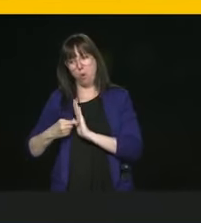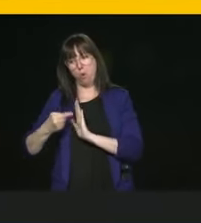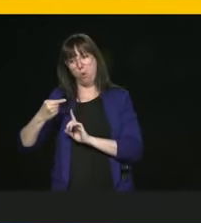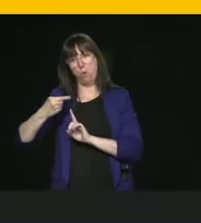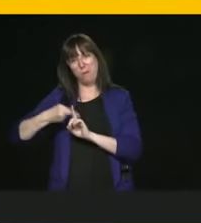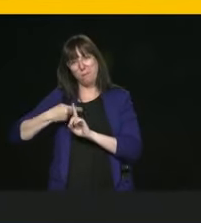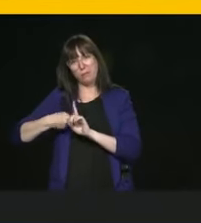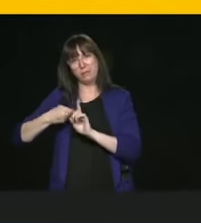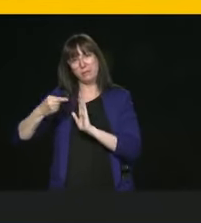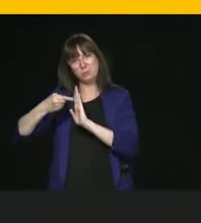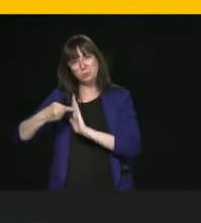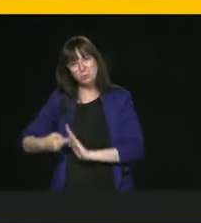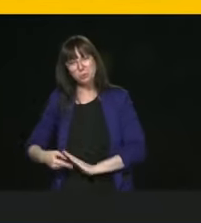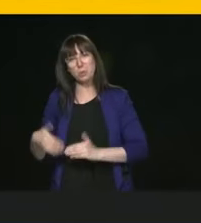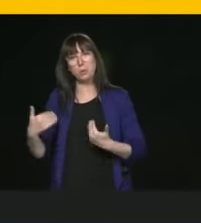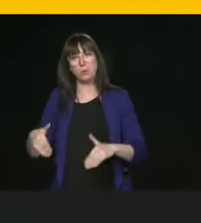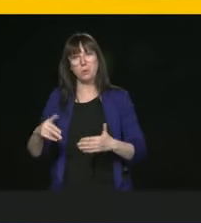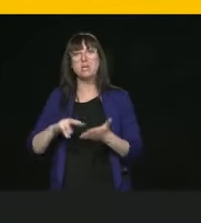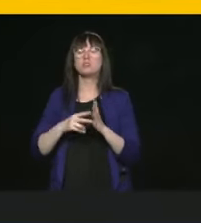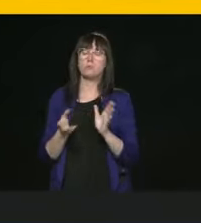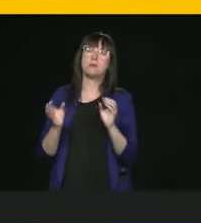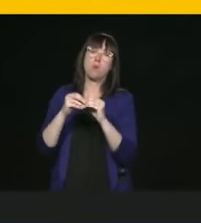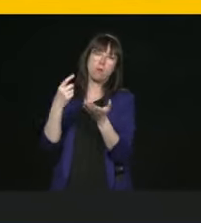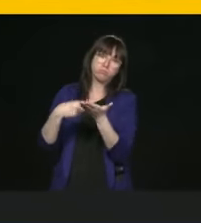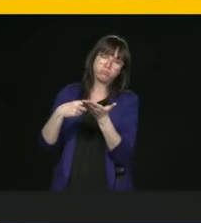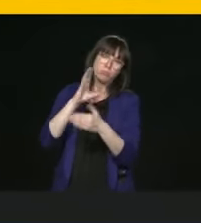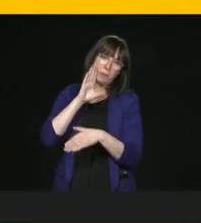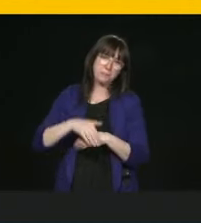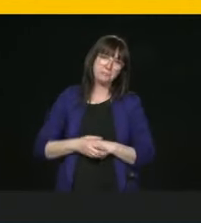and that is something that we're going to have more to say on soon.